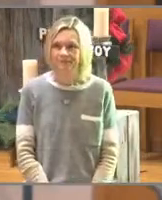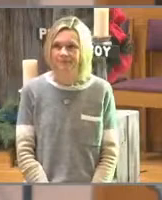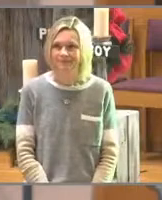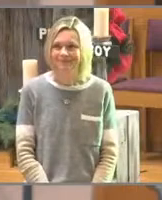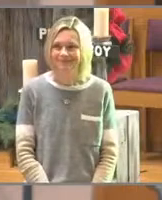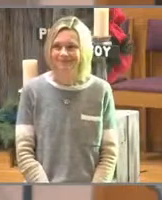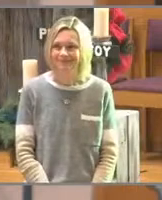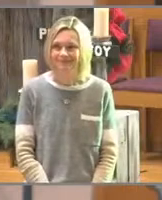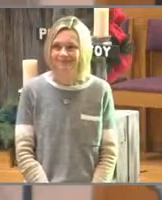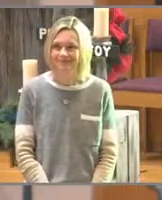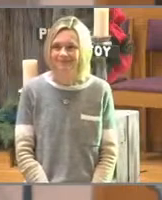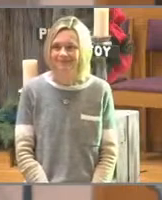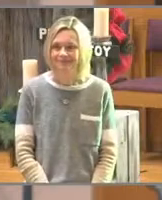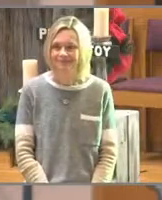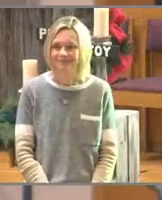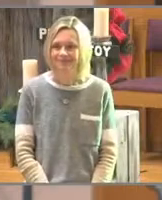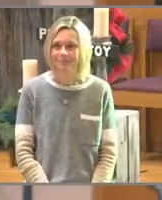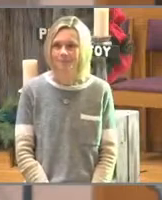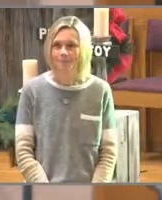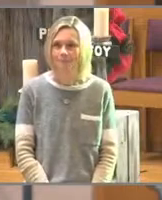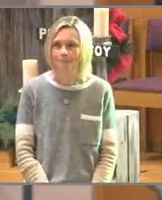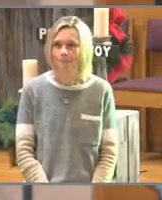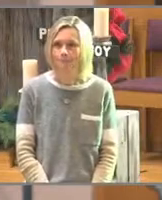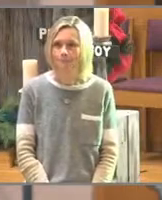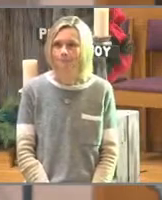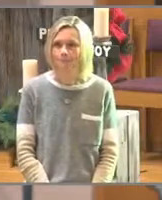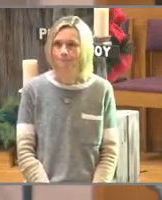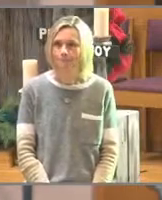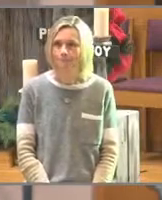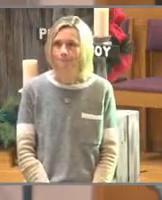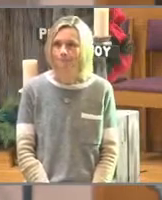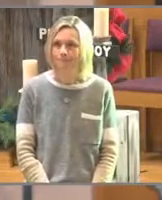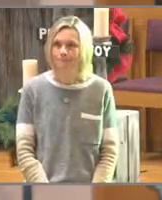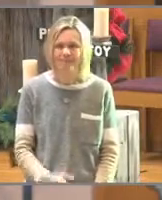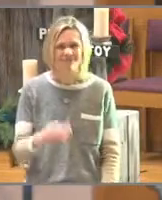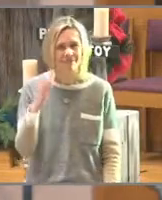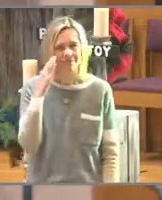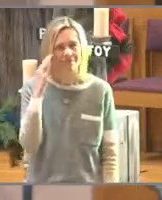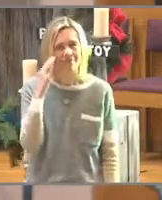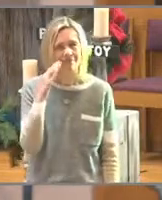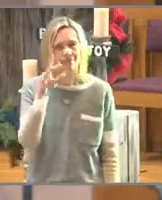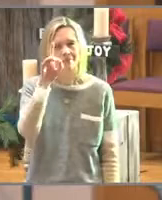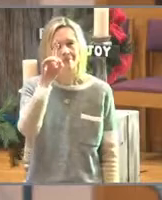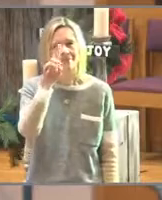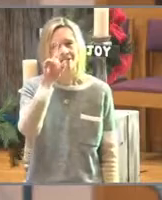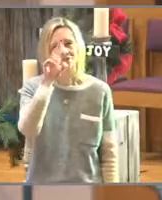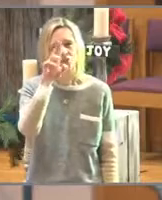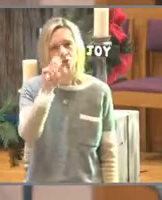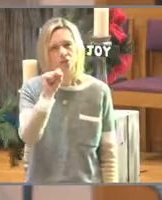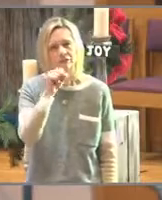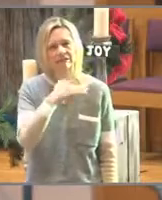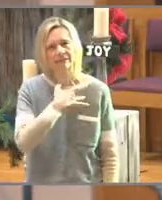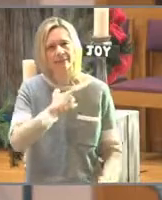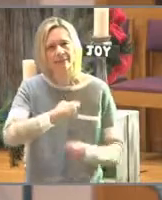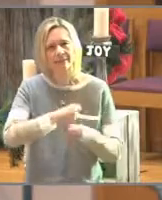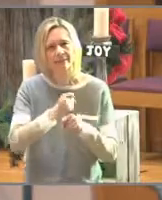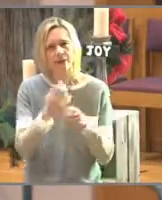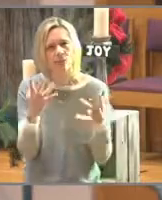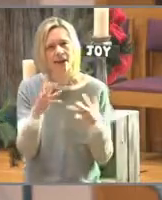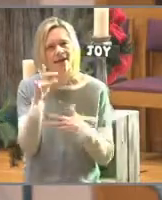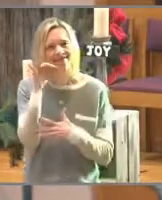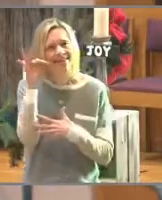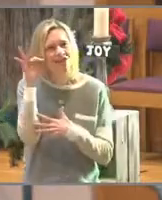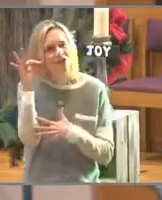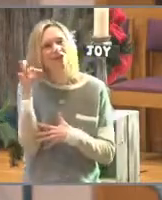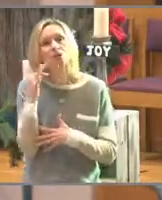Fantastic. So, do you know what dusters usually were made out of? Feathers. Can we